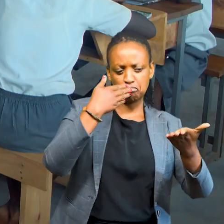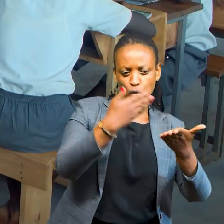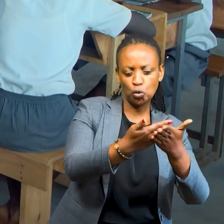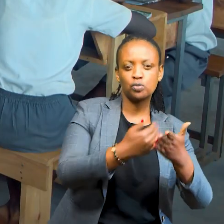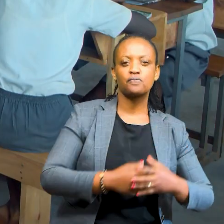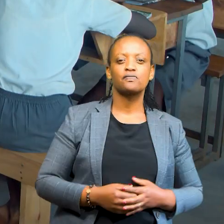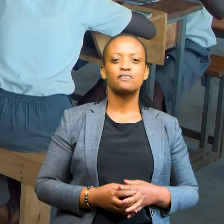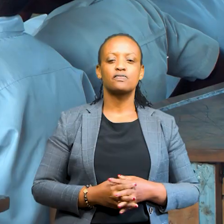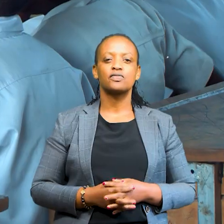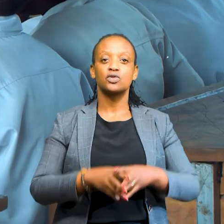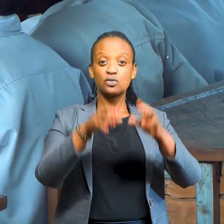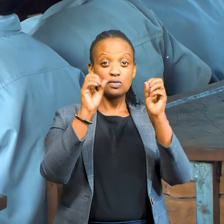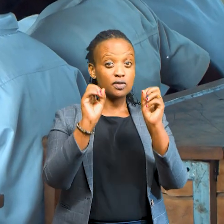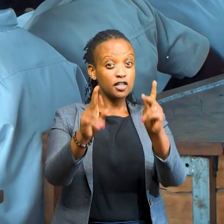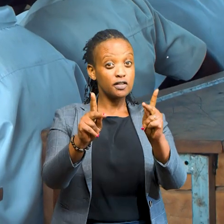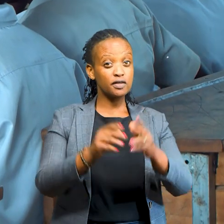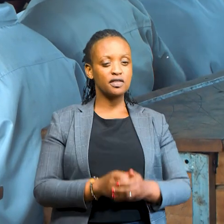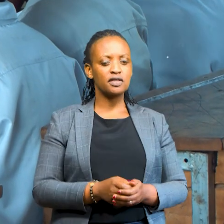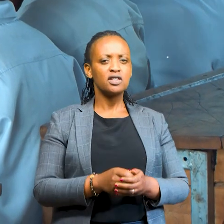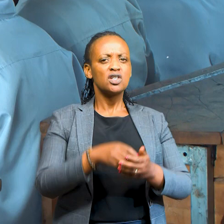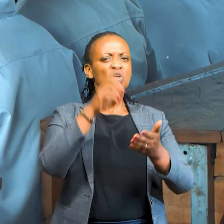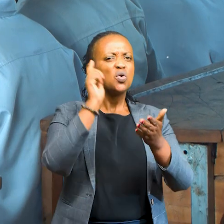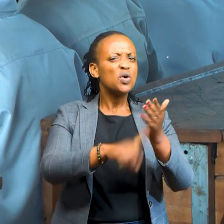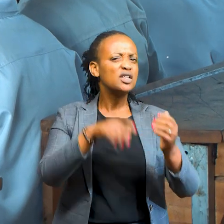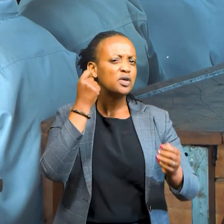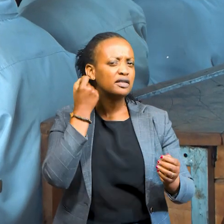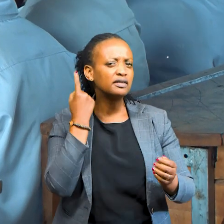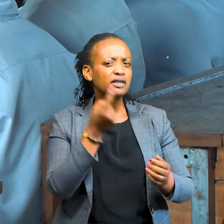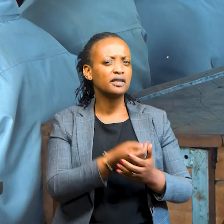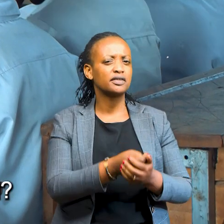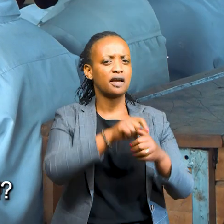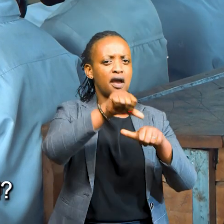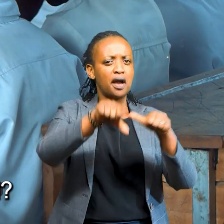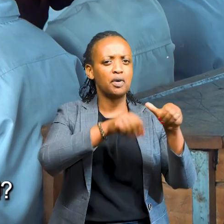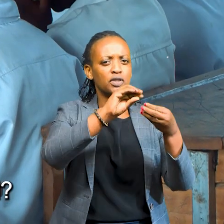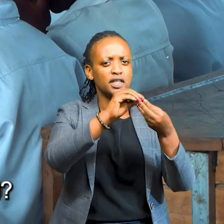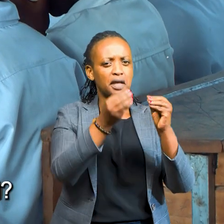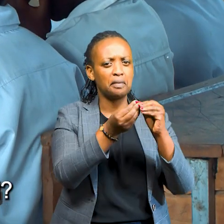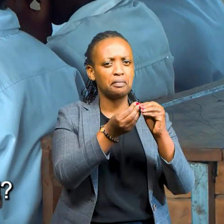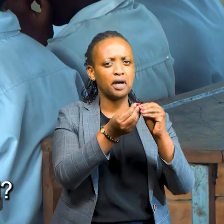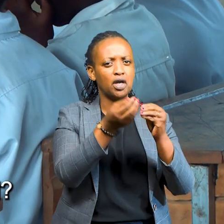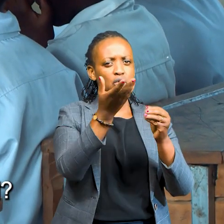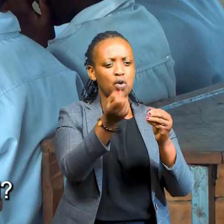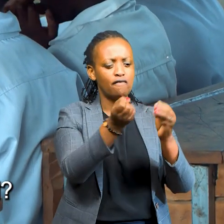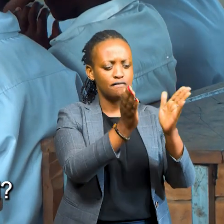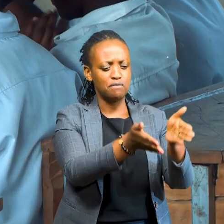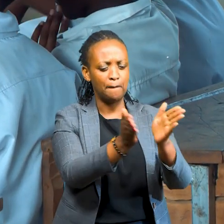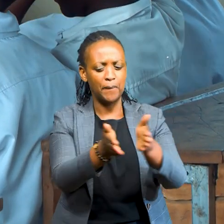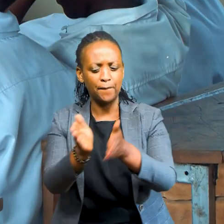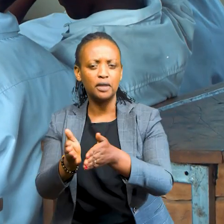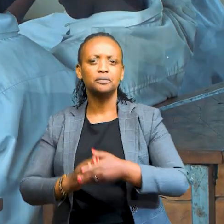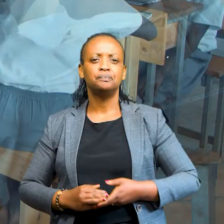Very good. Okay. Oh, what do you understand about the numbers you have